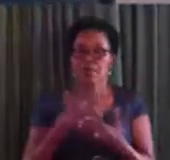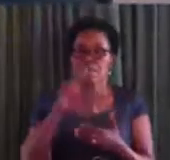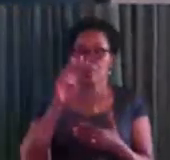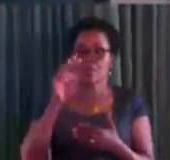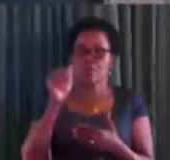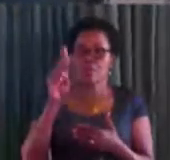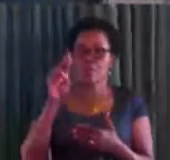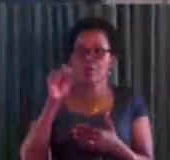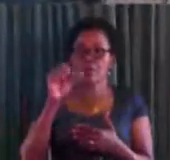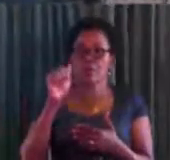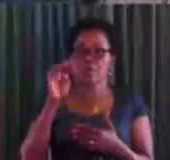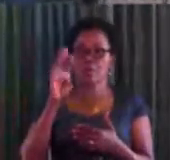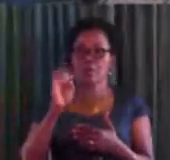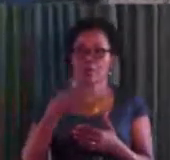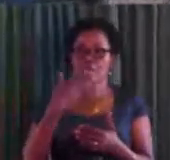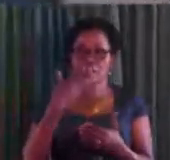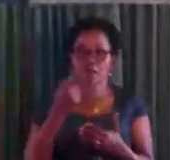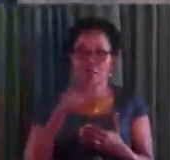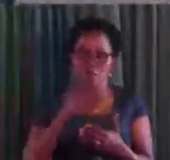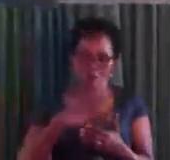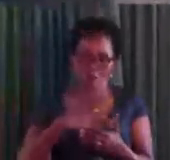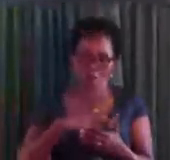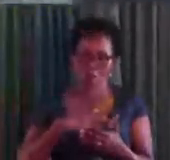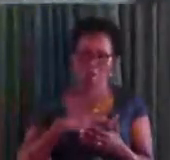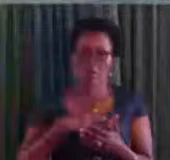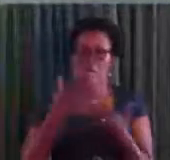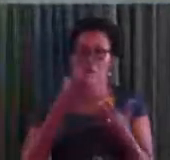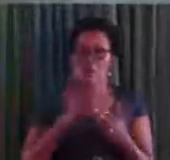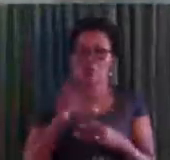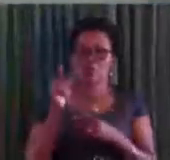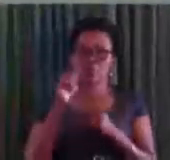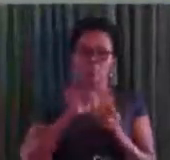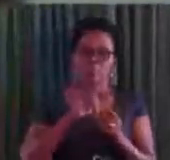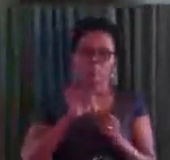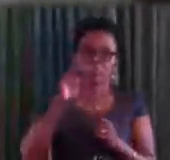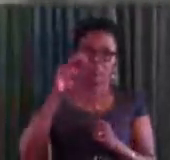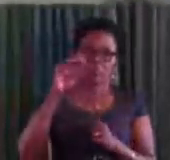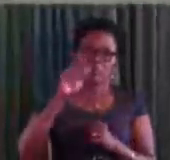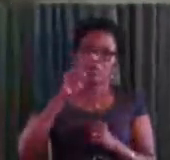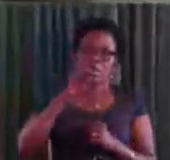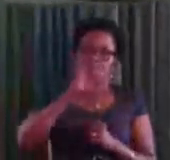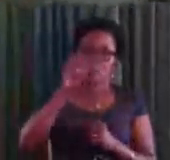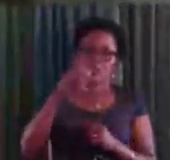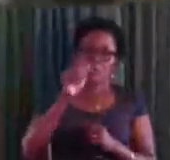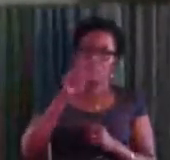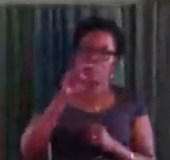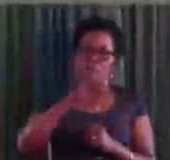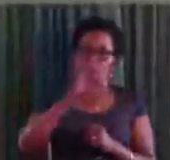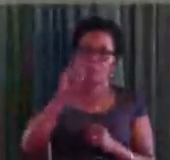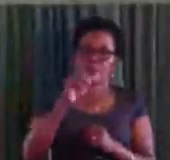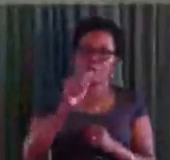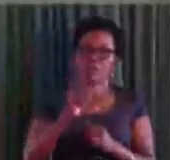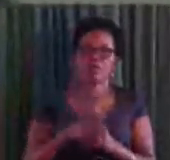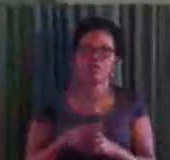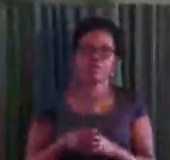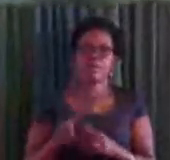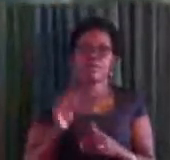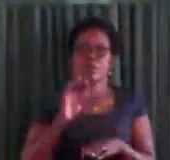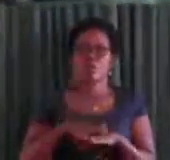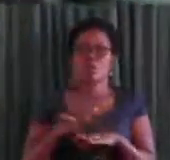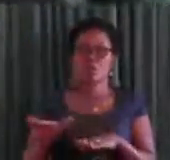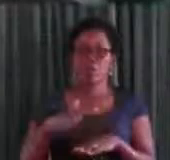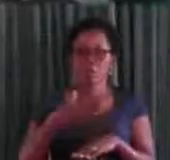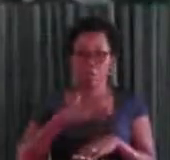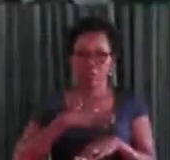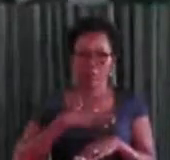you, Your Honor. Judge Majaja, it's your turn to engage the judge. Yes, thank you, Chair. Once again, good morning, my